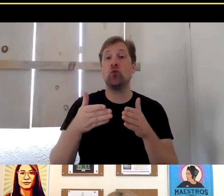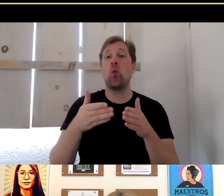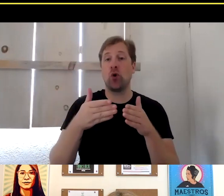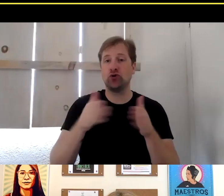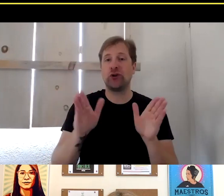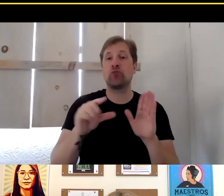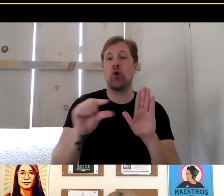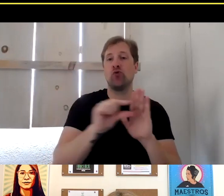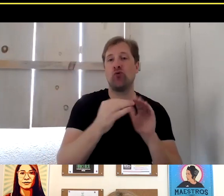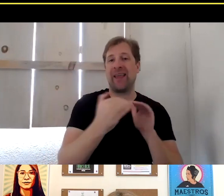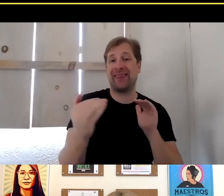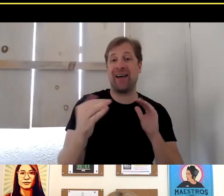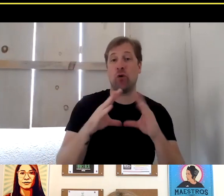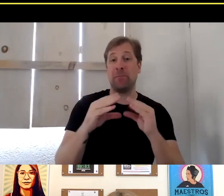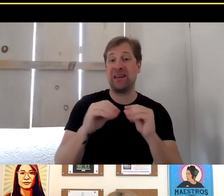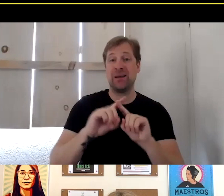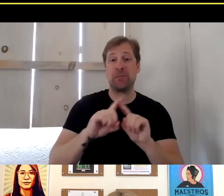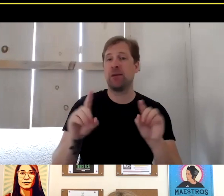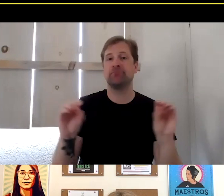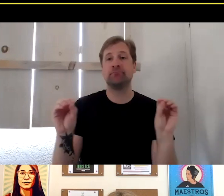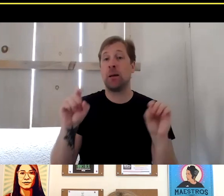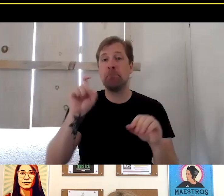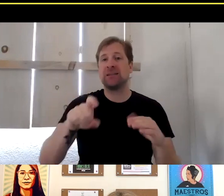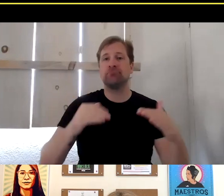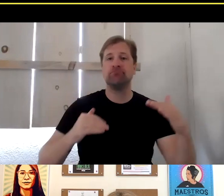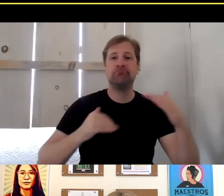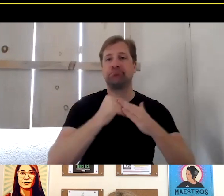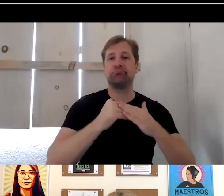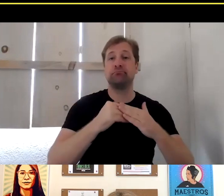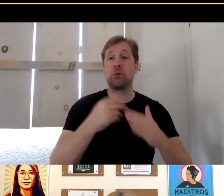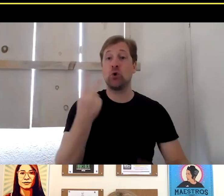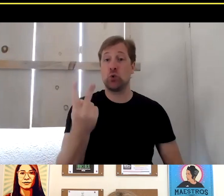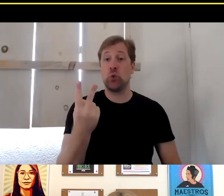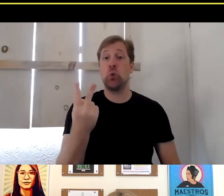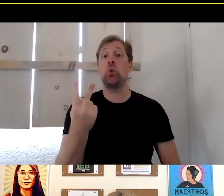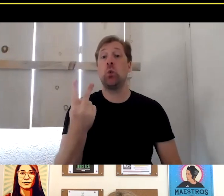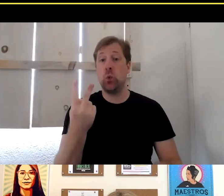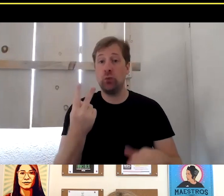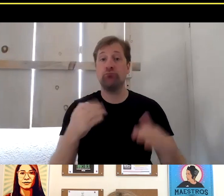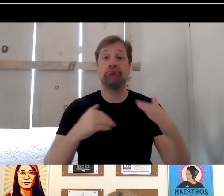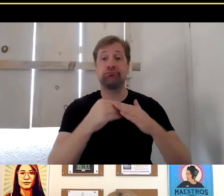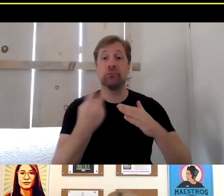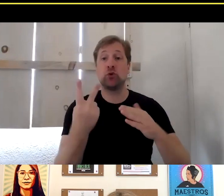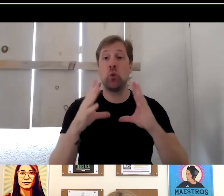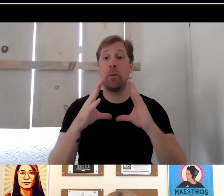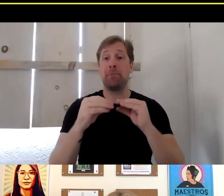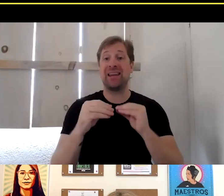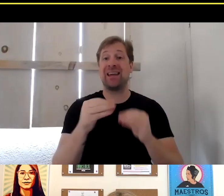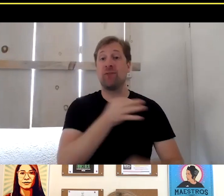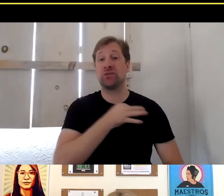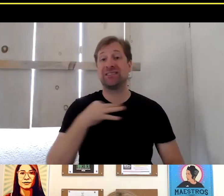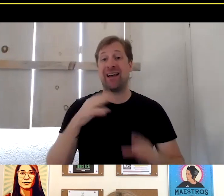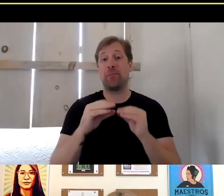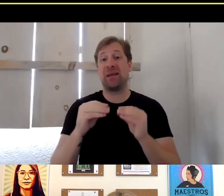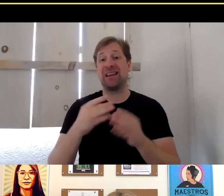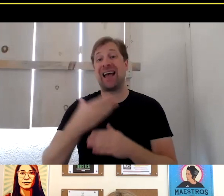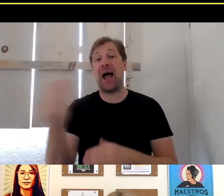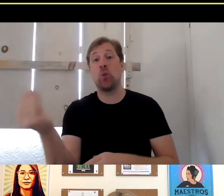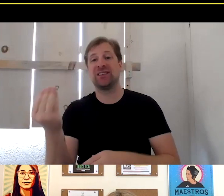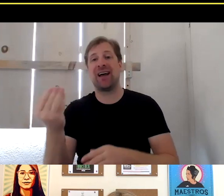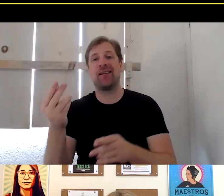meetings, but we will have no more than 2 faculty meetings outside of our workday.